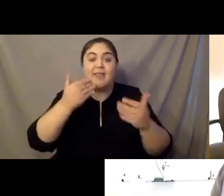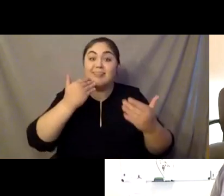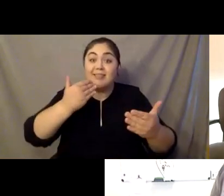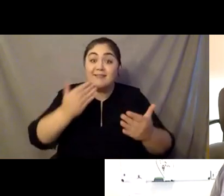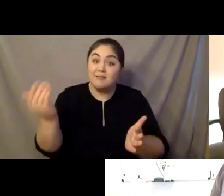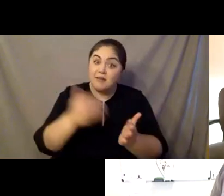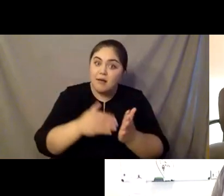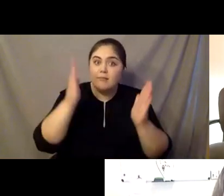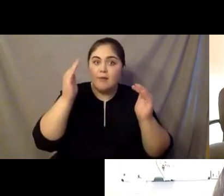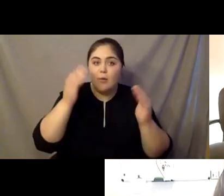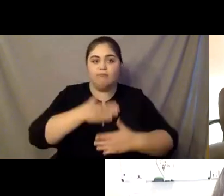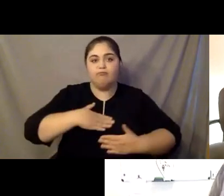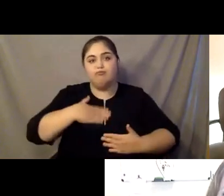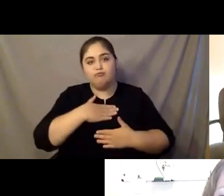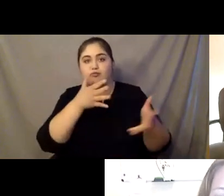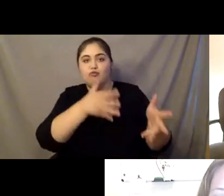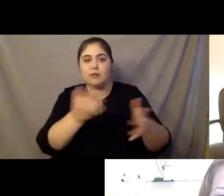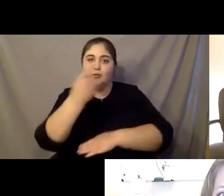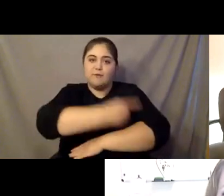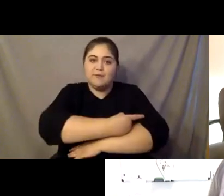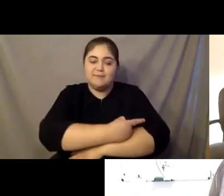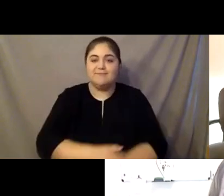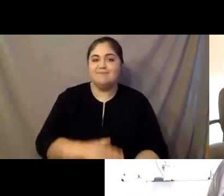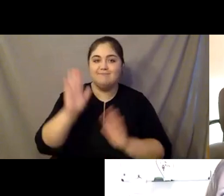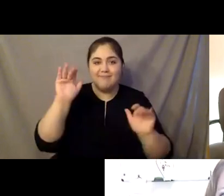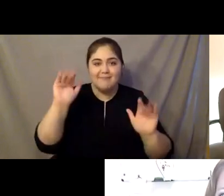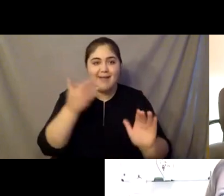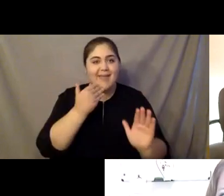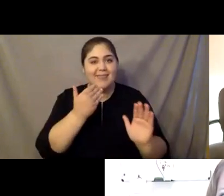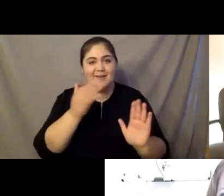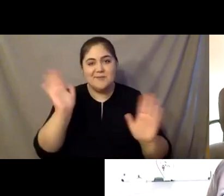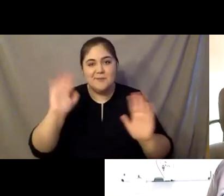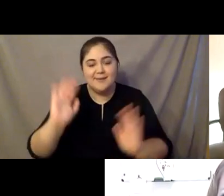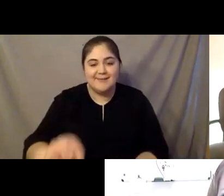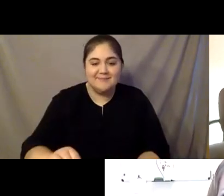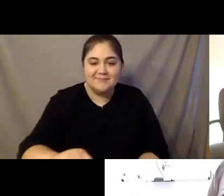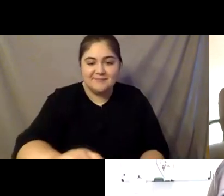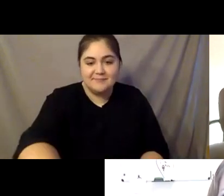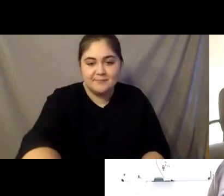hope everyone has a good rest of the day. Thank you. Bye, thank you. Bye, thank you.